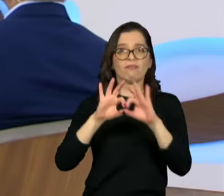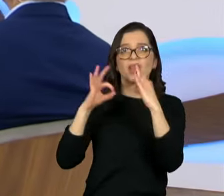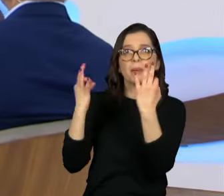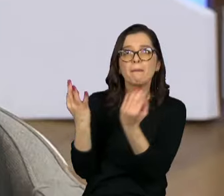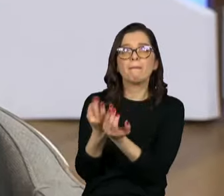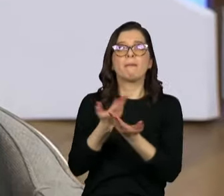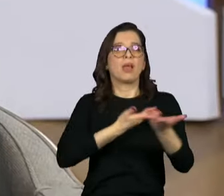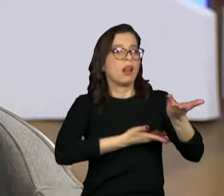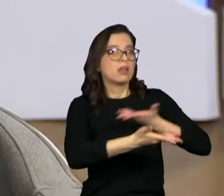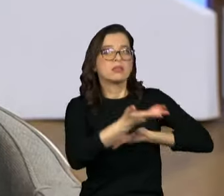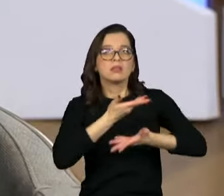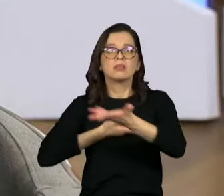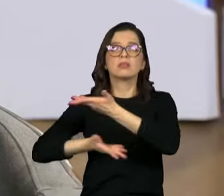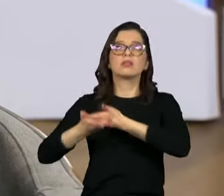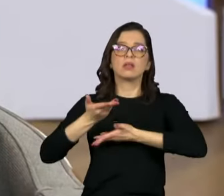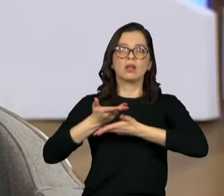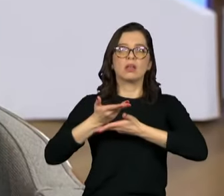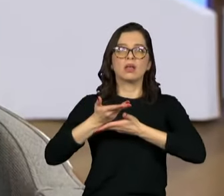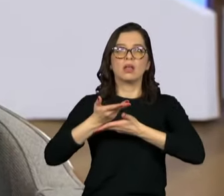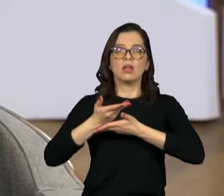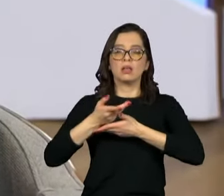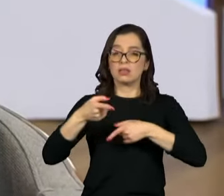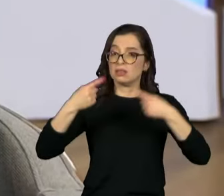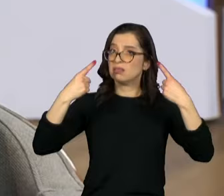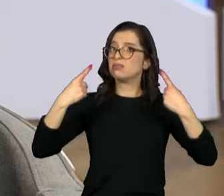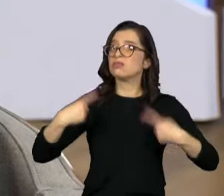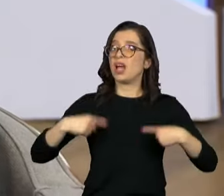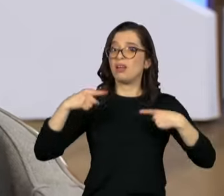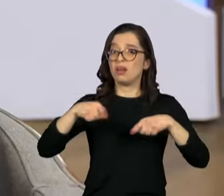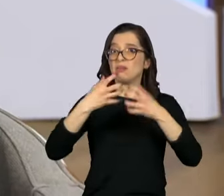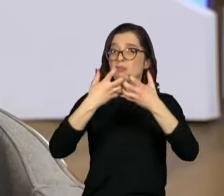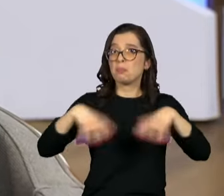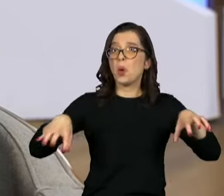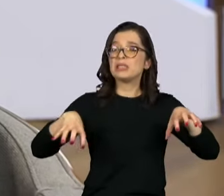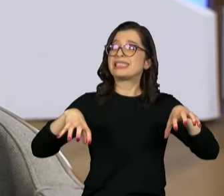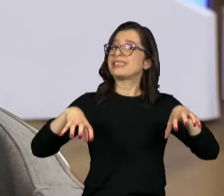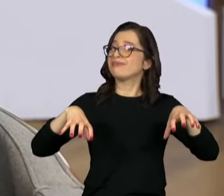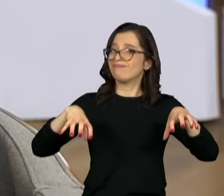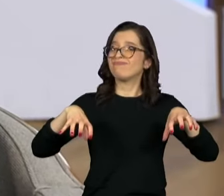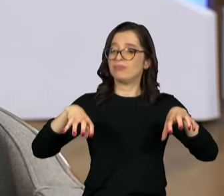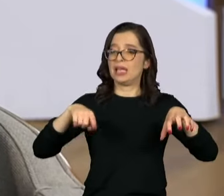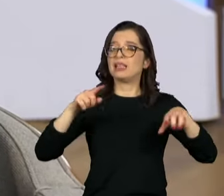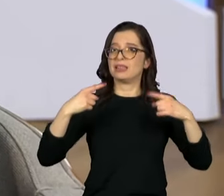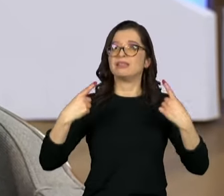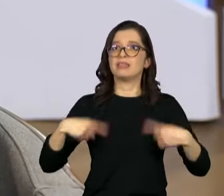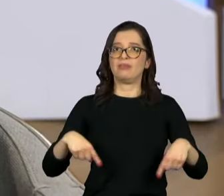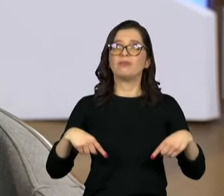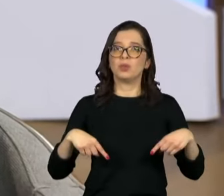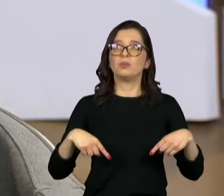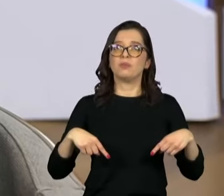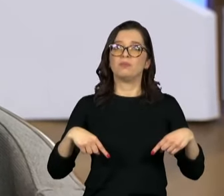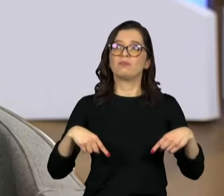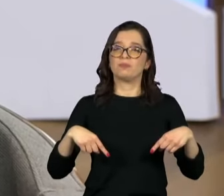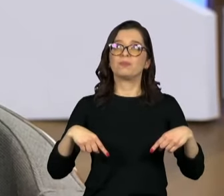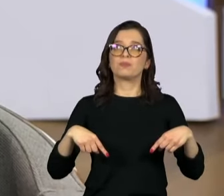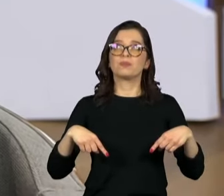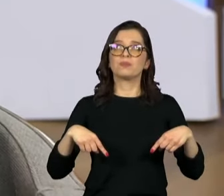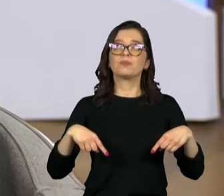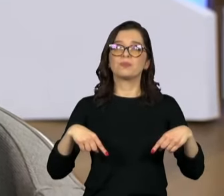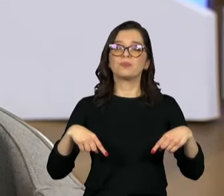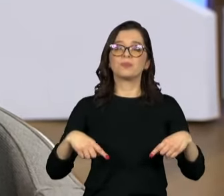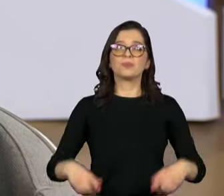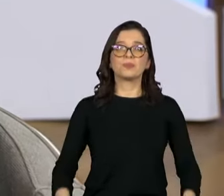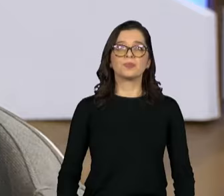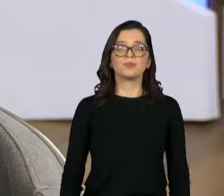within families. Now, part of what the challenge is, one of the reasons for this